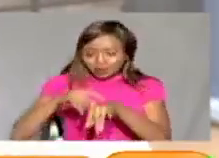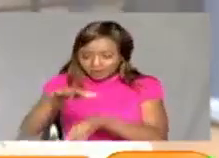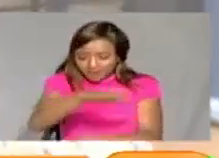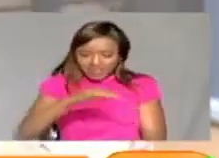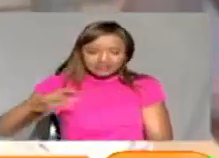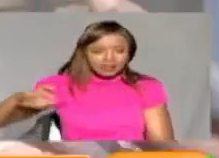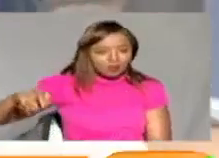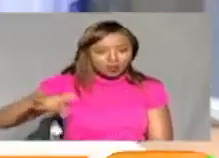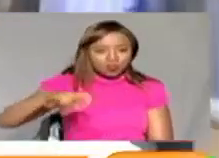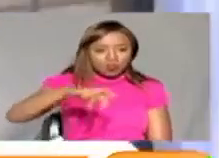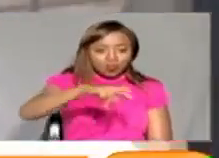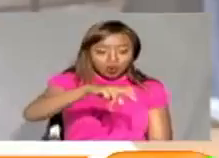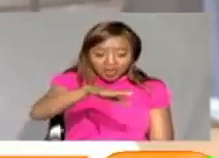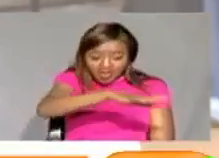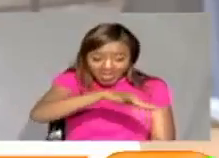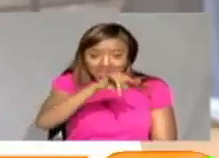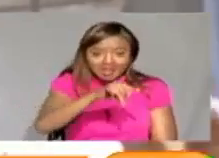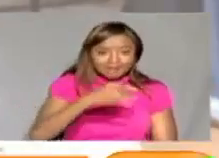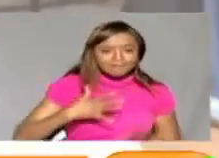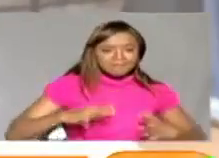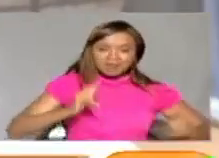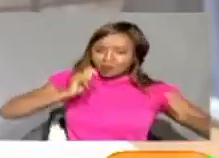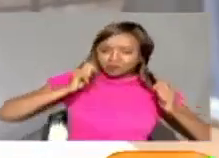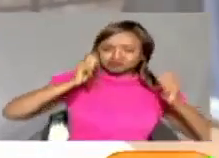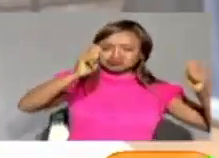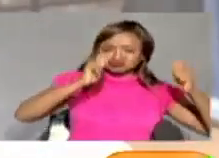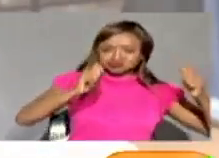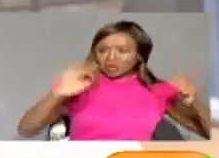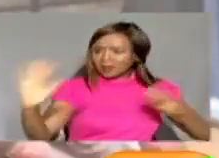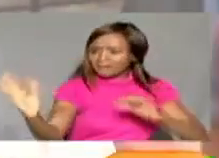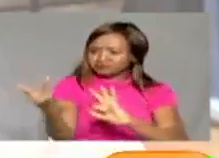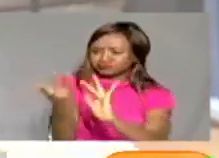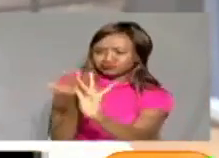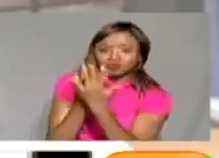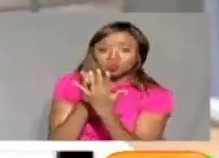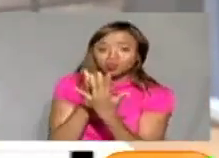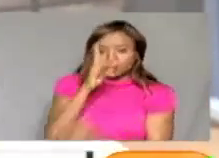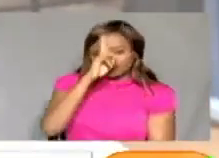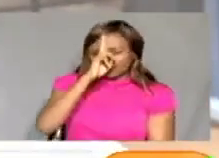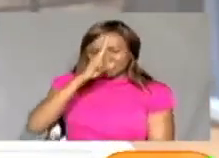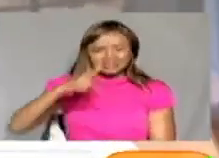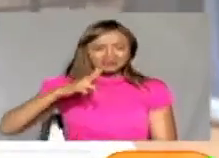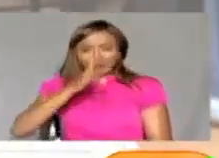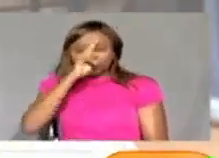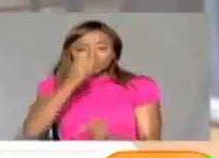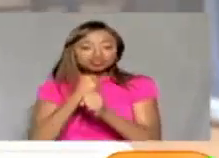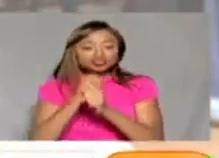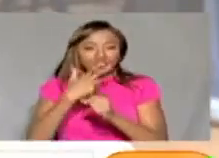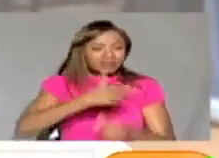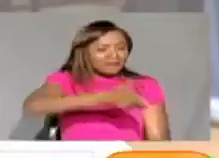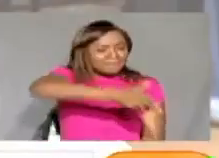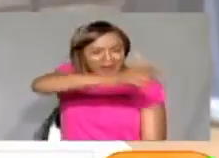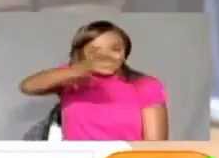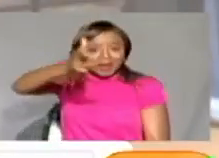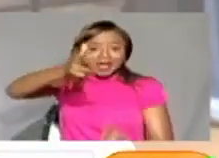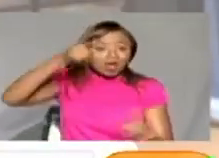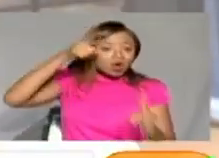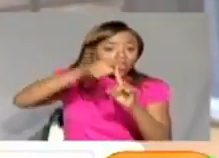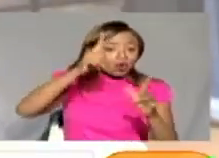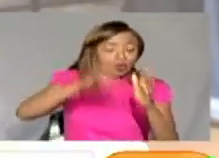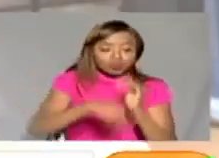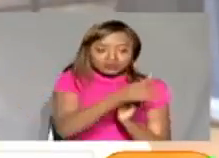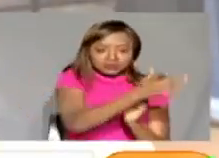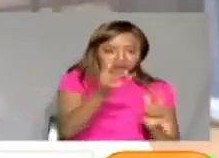hali ya kupita kwenda kwa nyumba na maskari walitokezea wakaanza kufiatua marisasi wakifiatulia wale